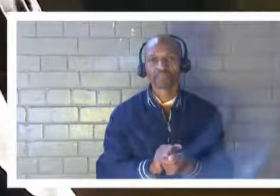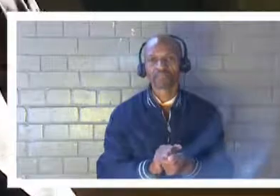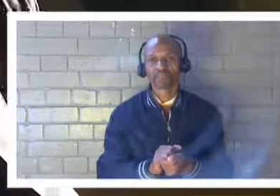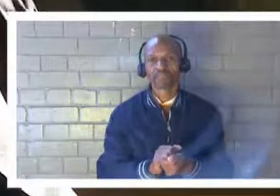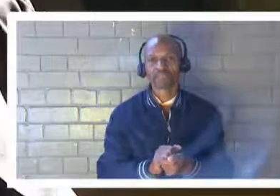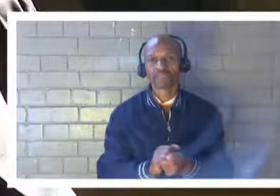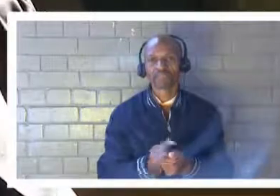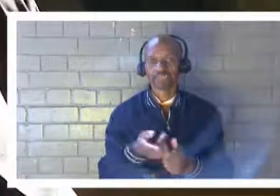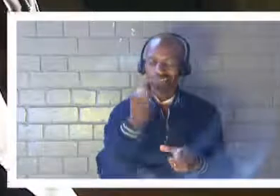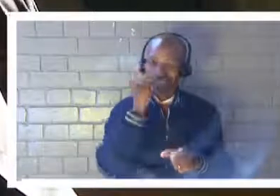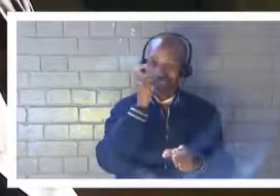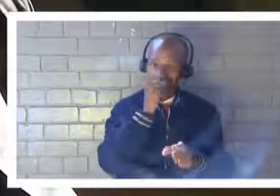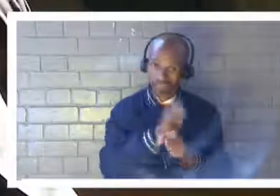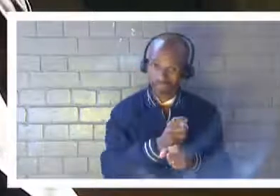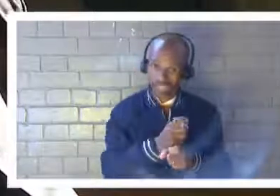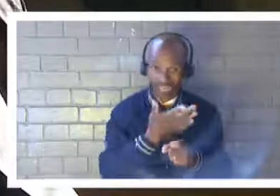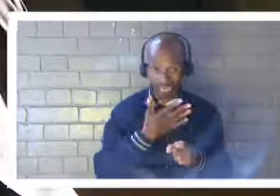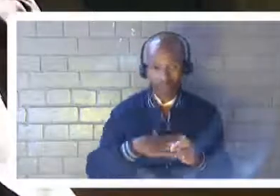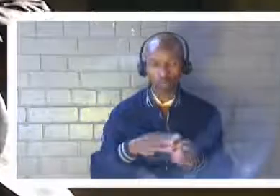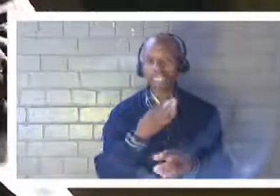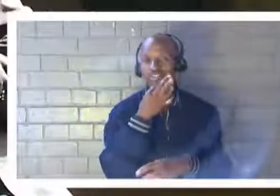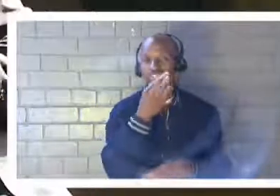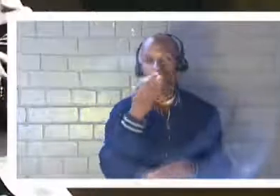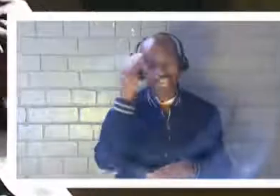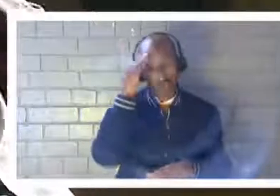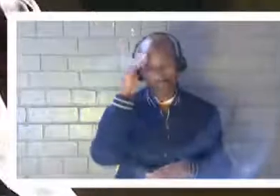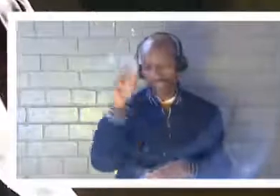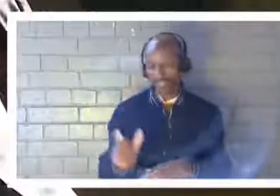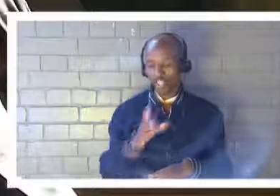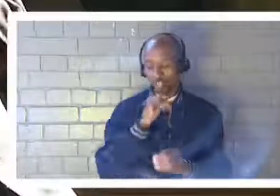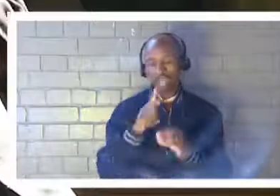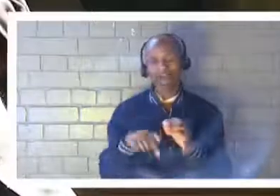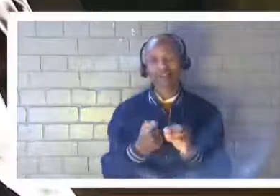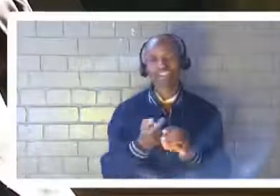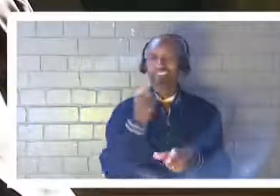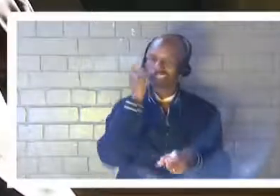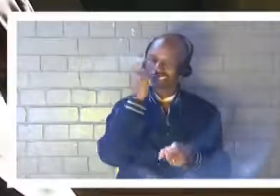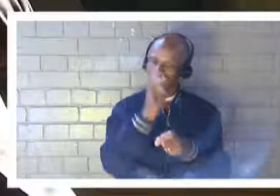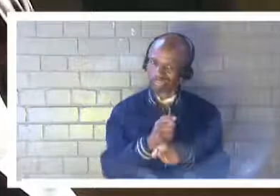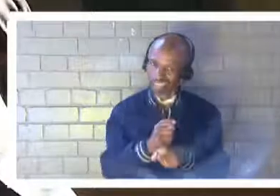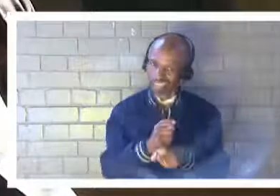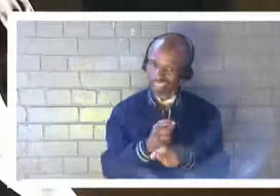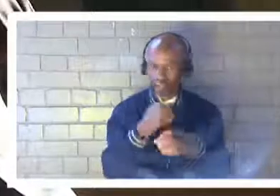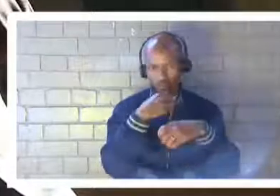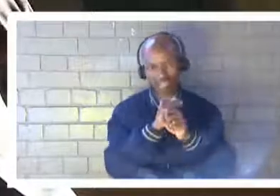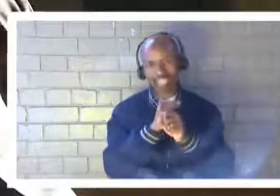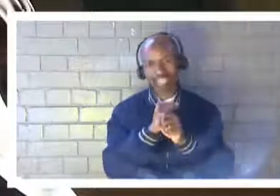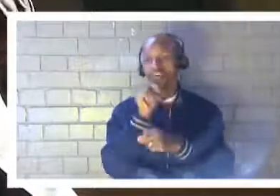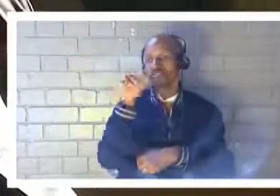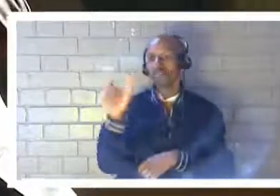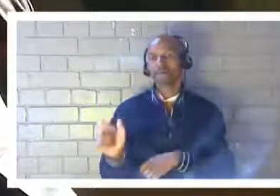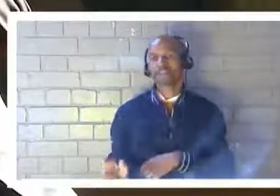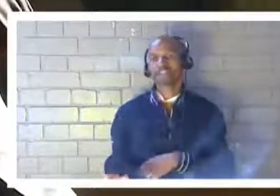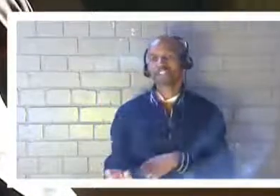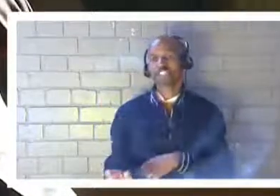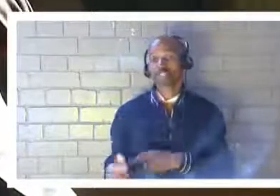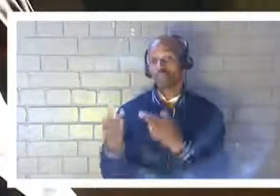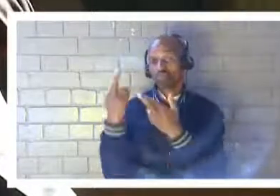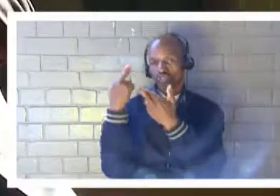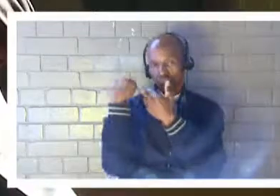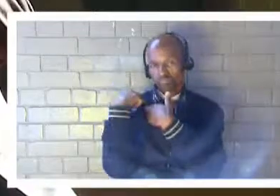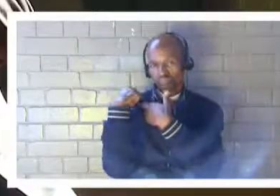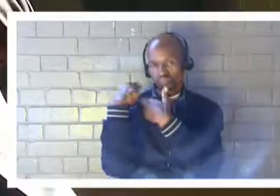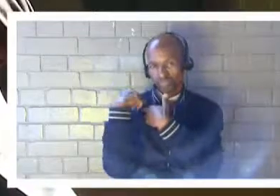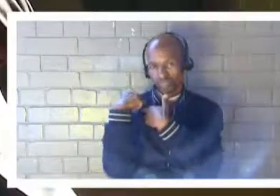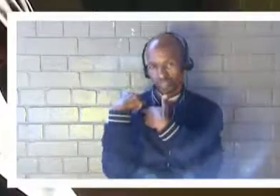it's so difficult, and I want to emphasize, I know somebody spoke about it, it's so difficult to make somebody to account